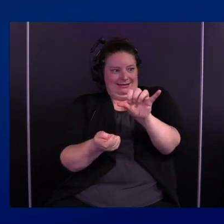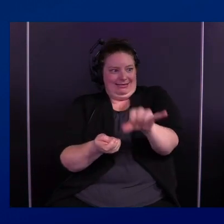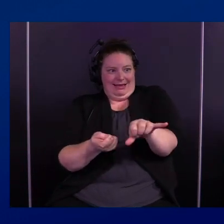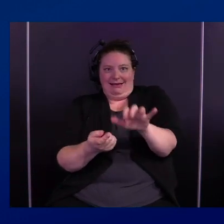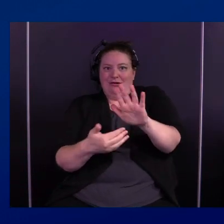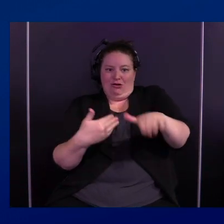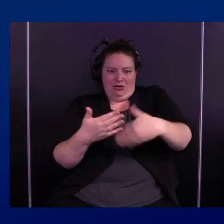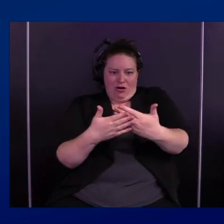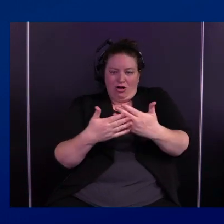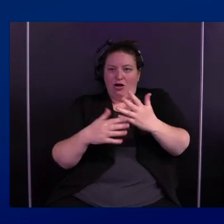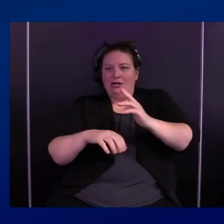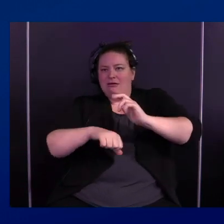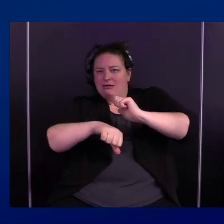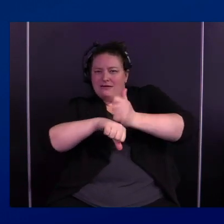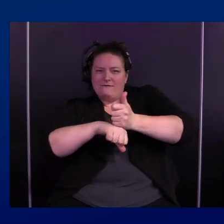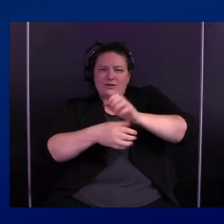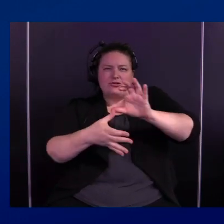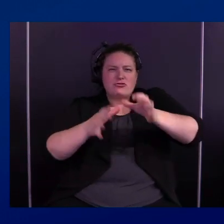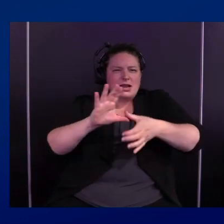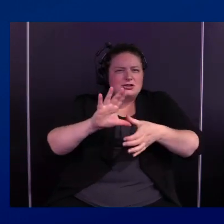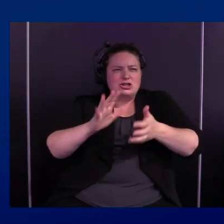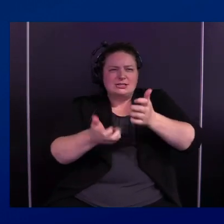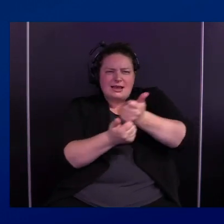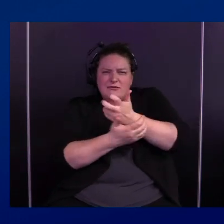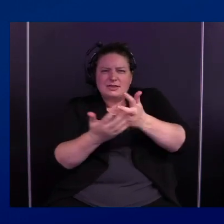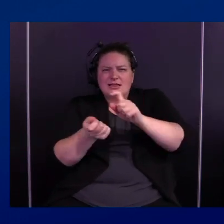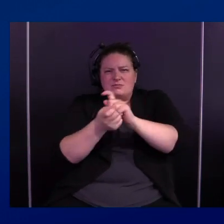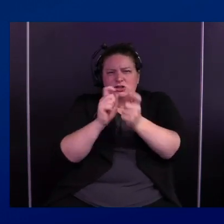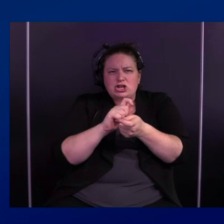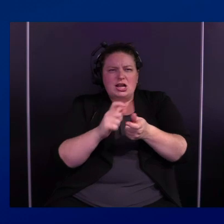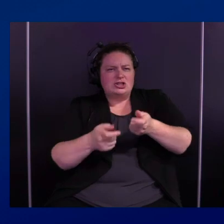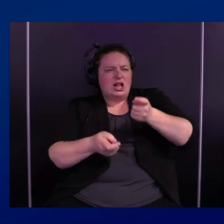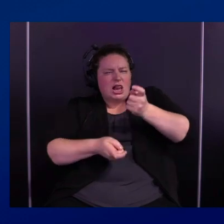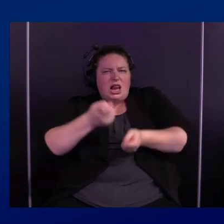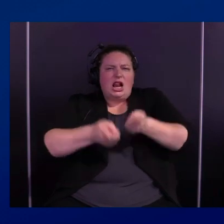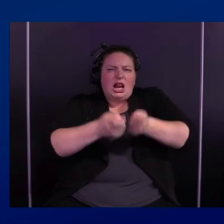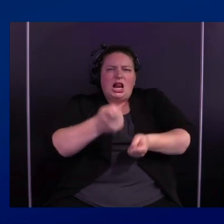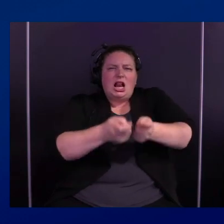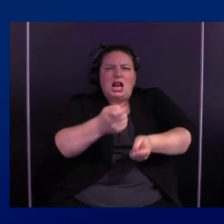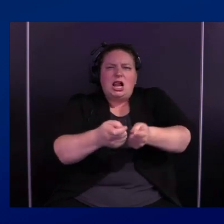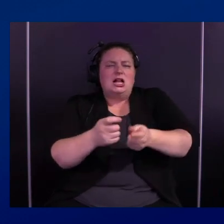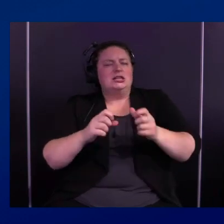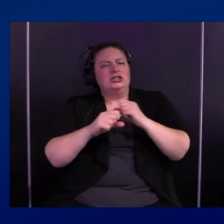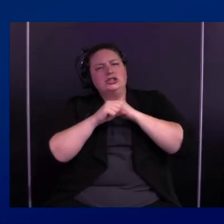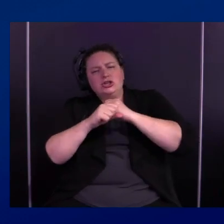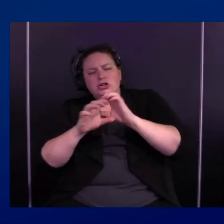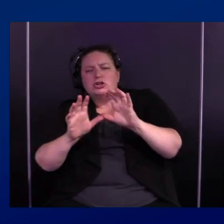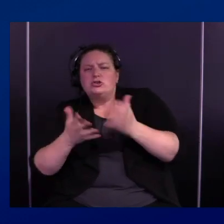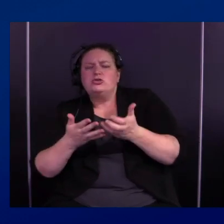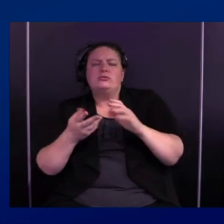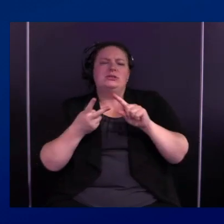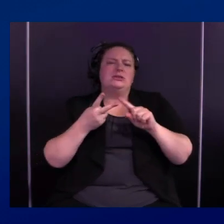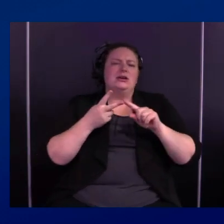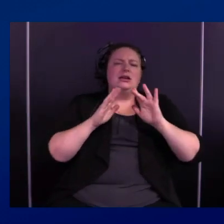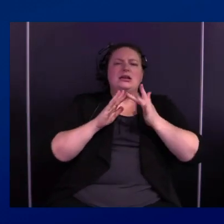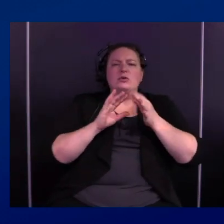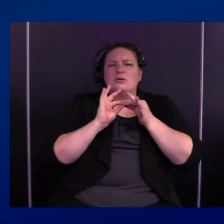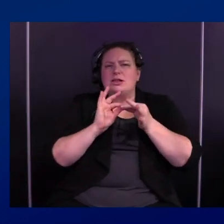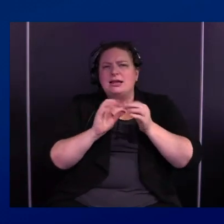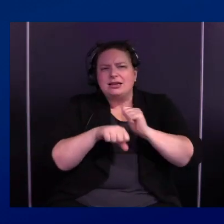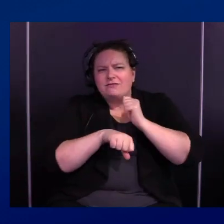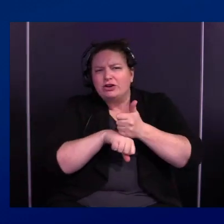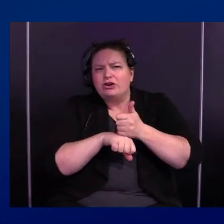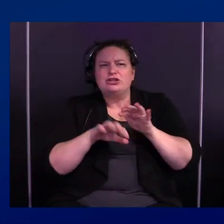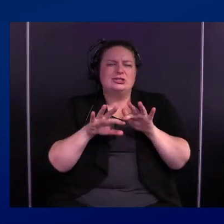those configurations that are being changed very frequently, like you said, security groups, networking-related configurations,